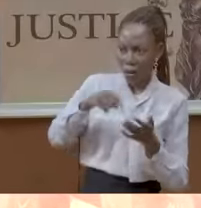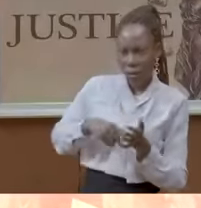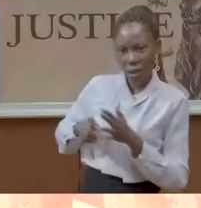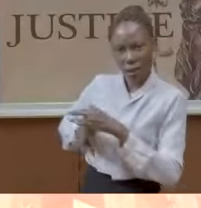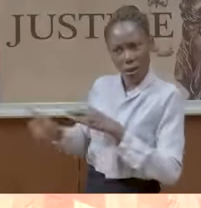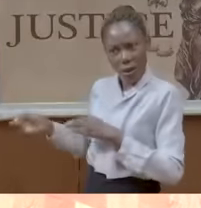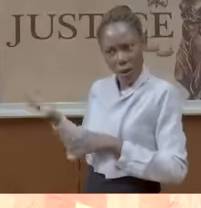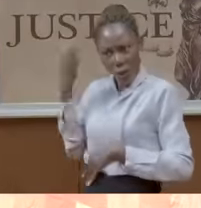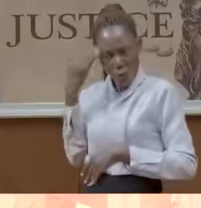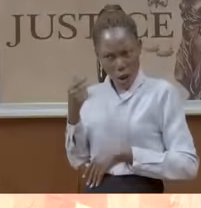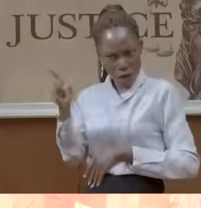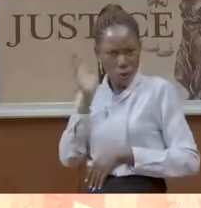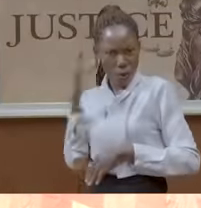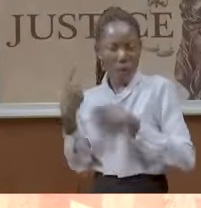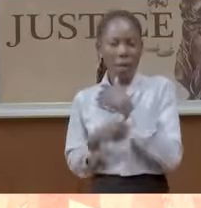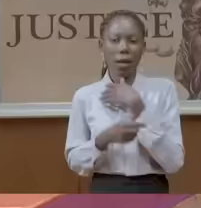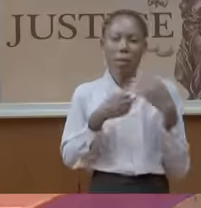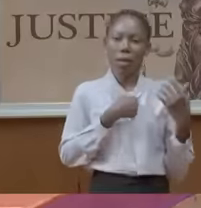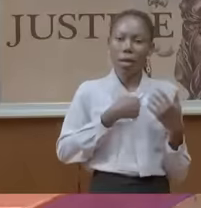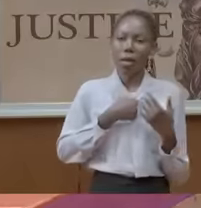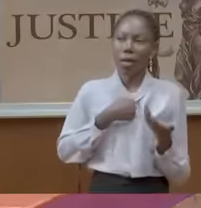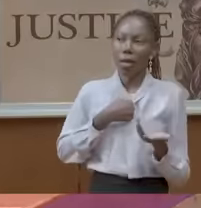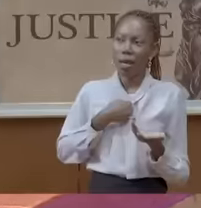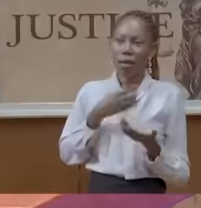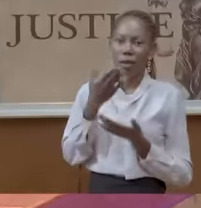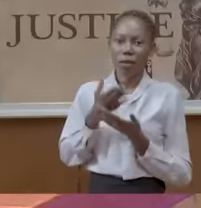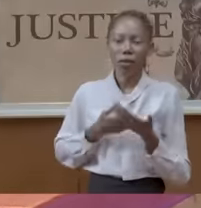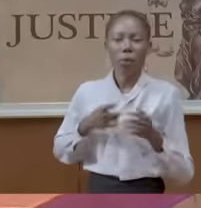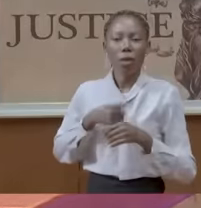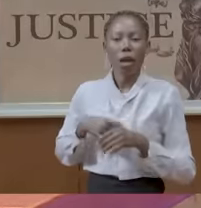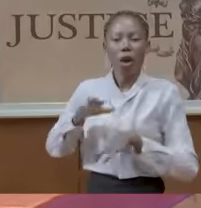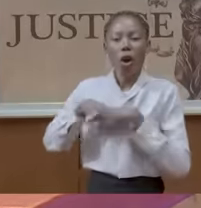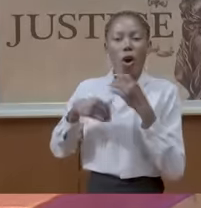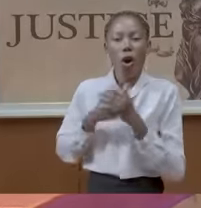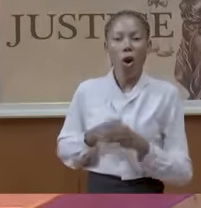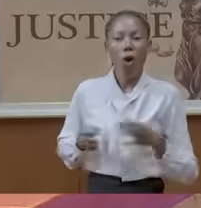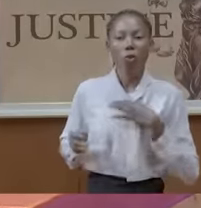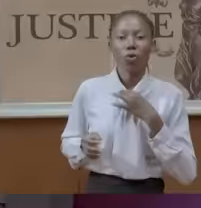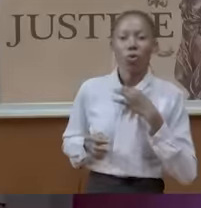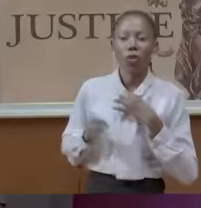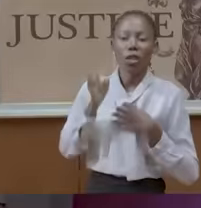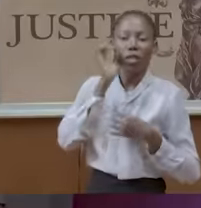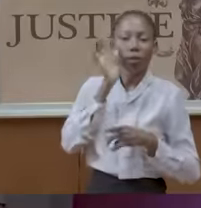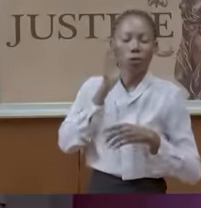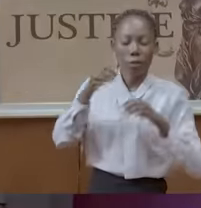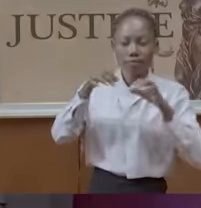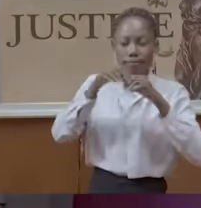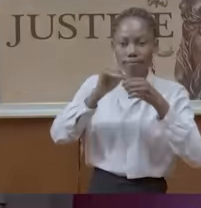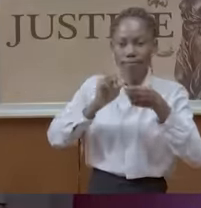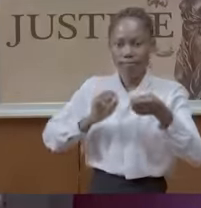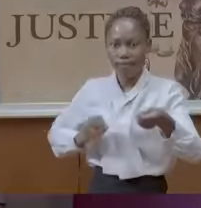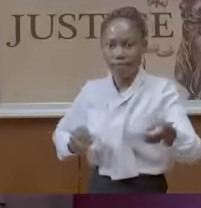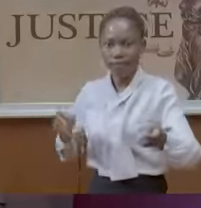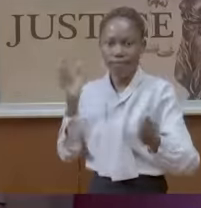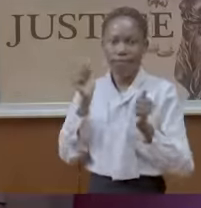just running? You beat me. Sometimes she will tear all my clothes, man. All. I wanted to go on the particular